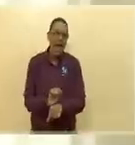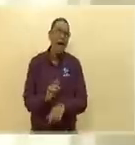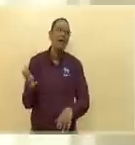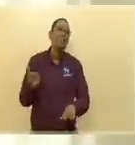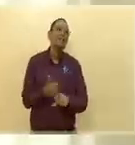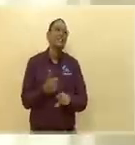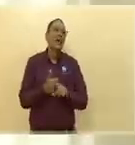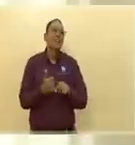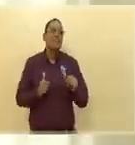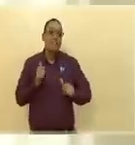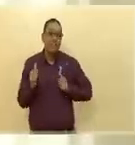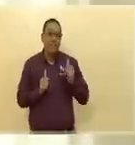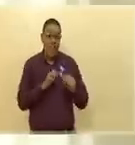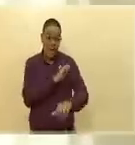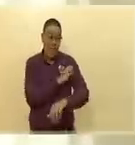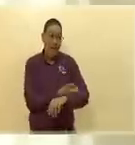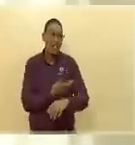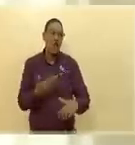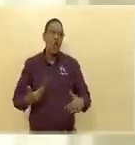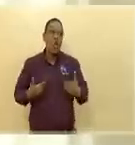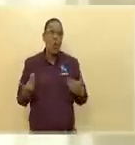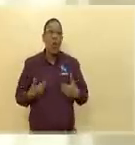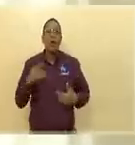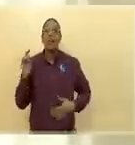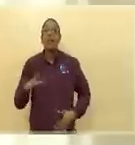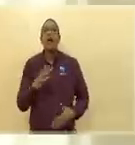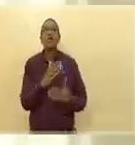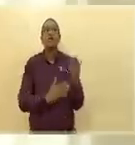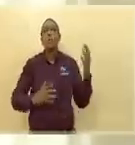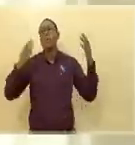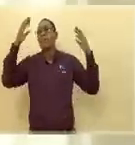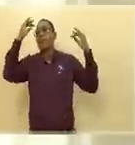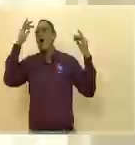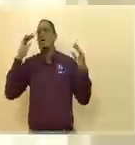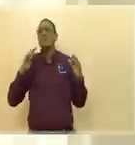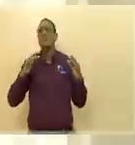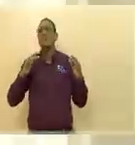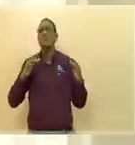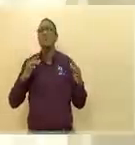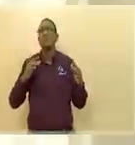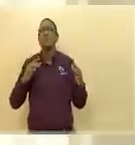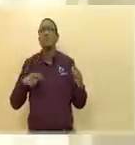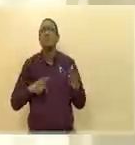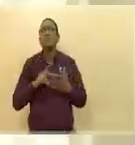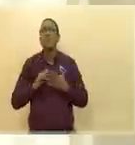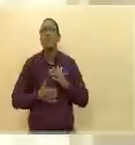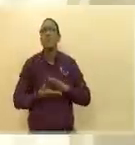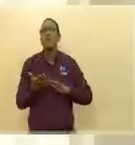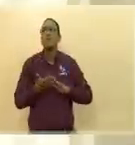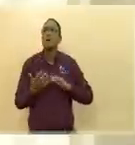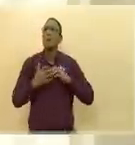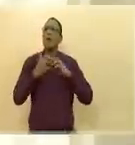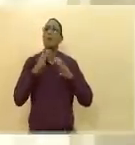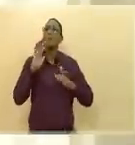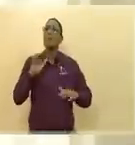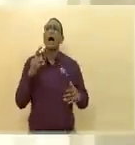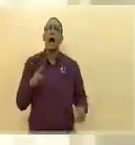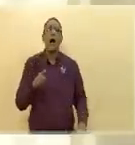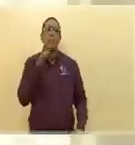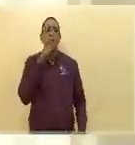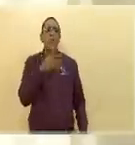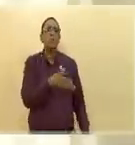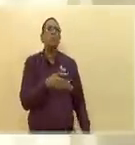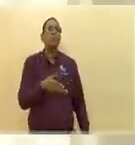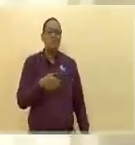put some energy, put some youth, and certainly some thought behind getting this project done is a man